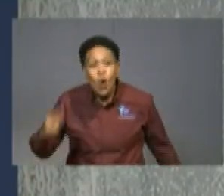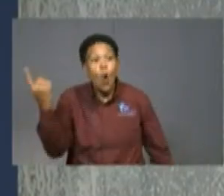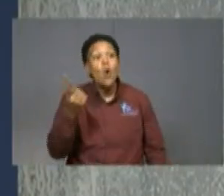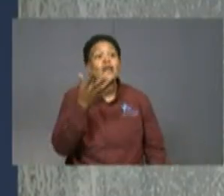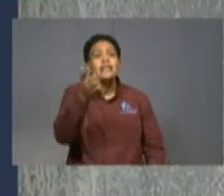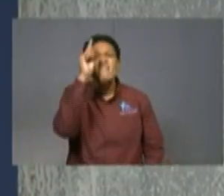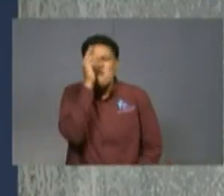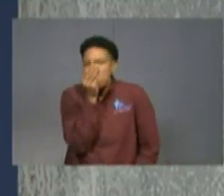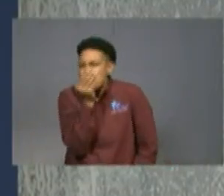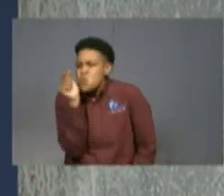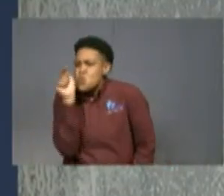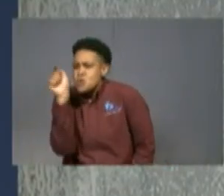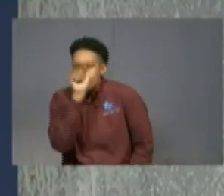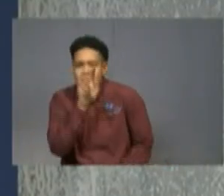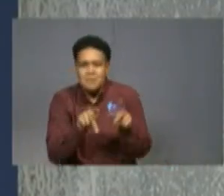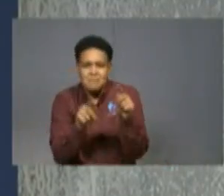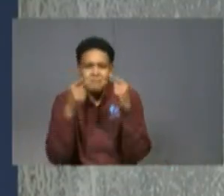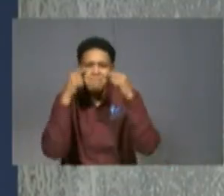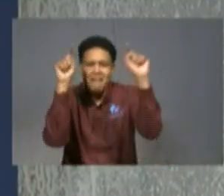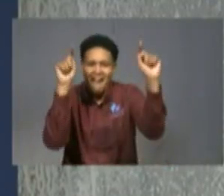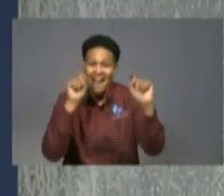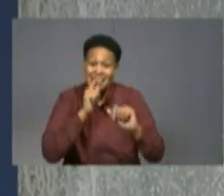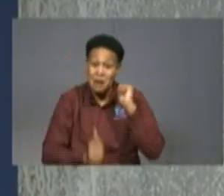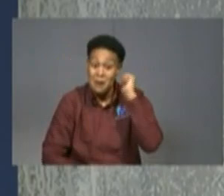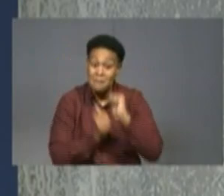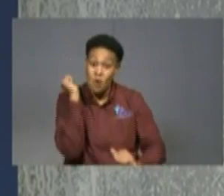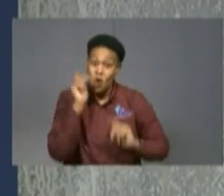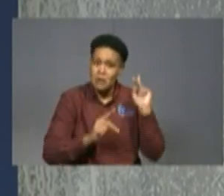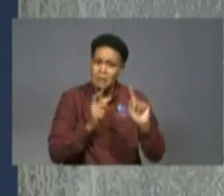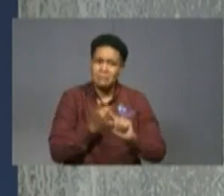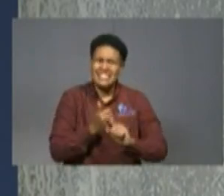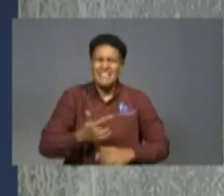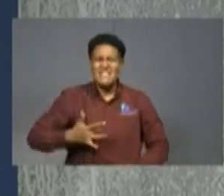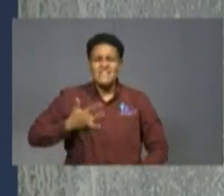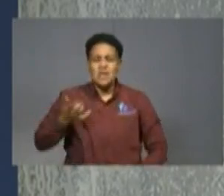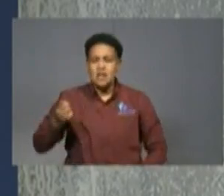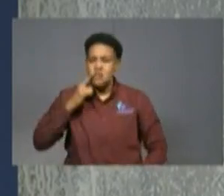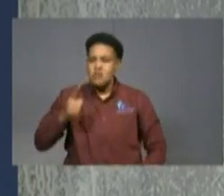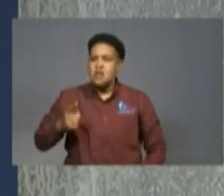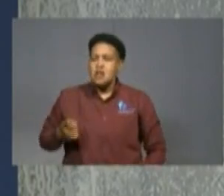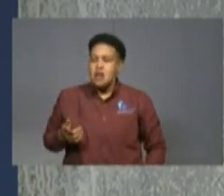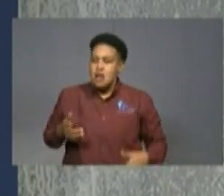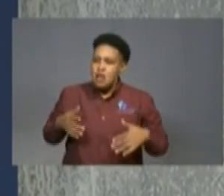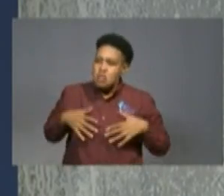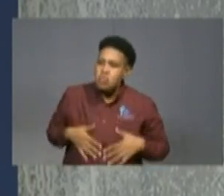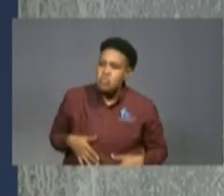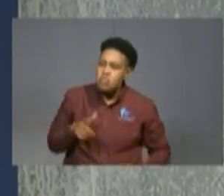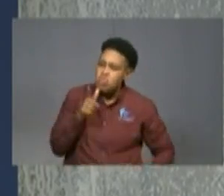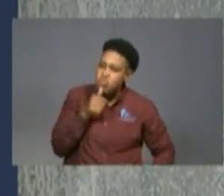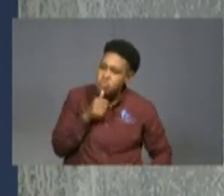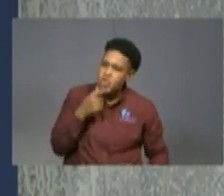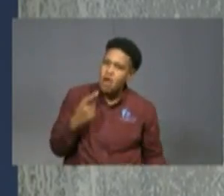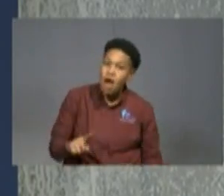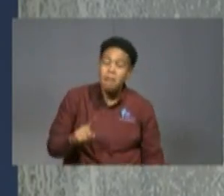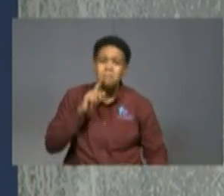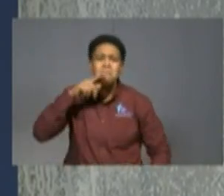for a few people. And the majority of people are feeling desperate. The PNP has always been the party that has